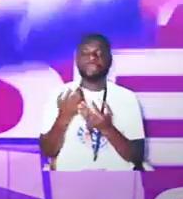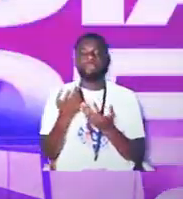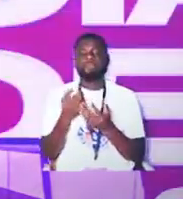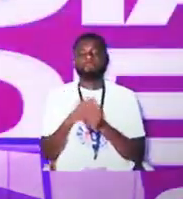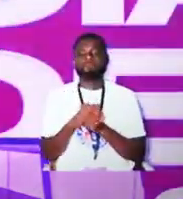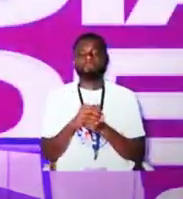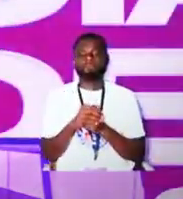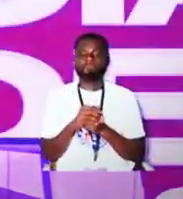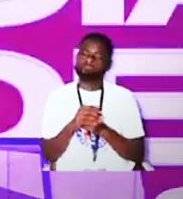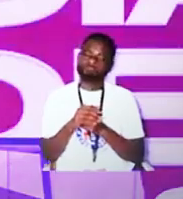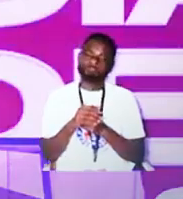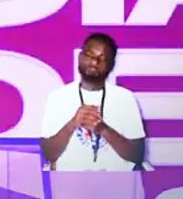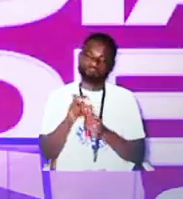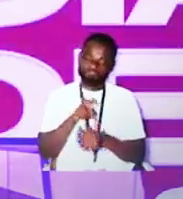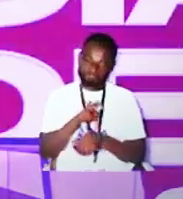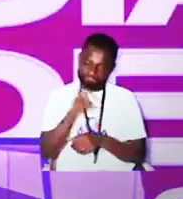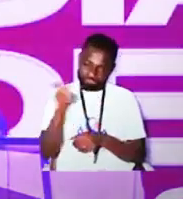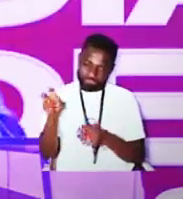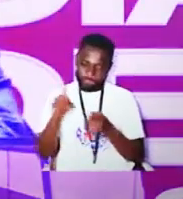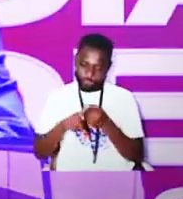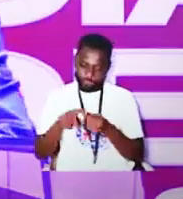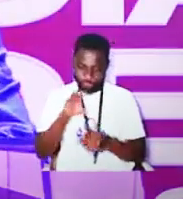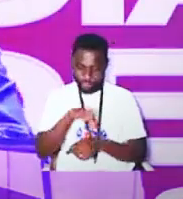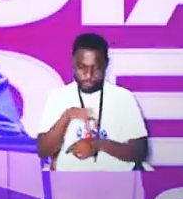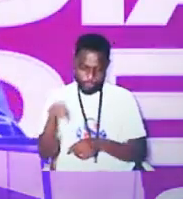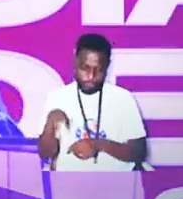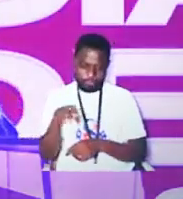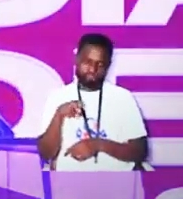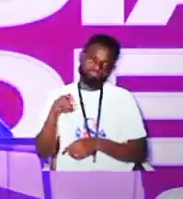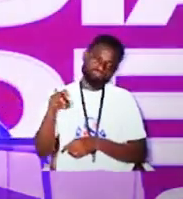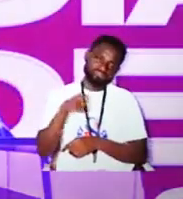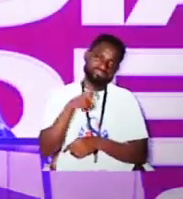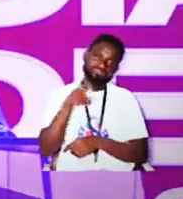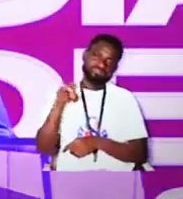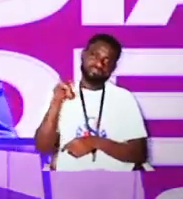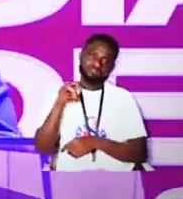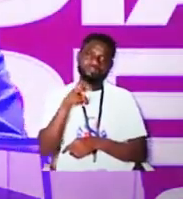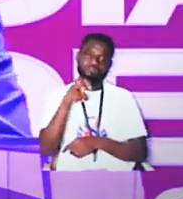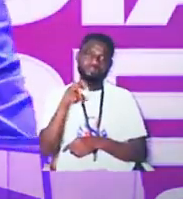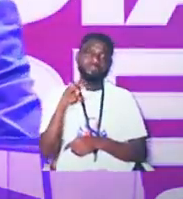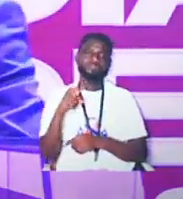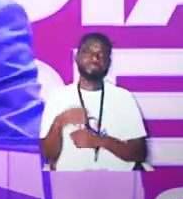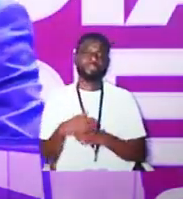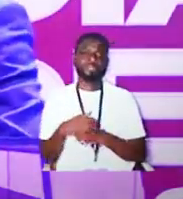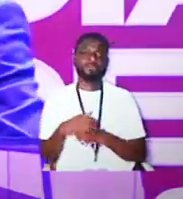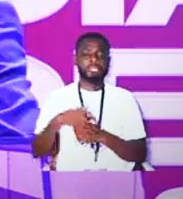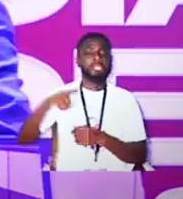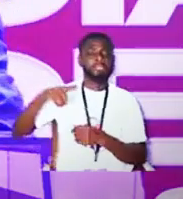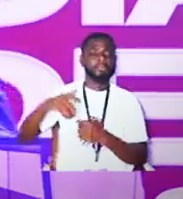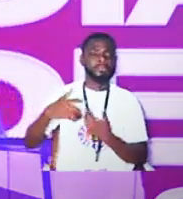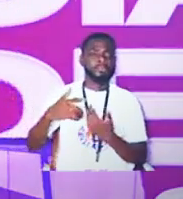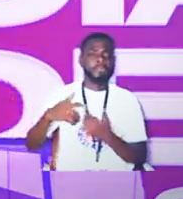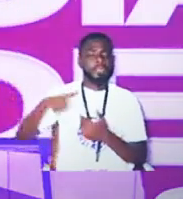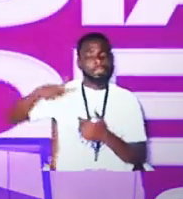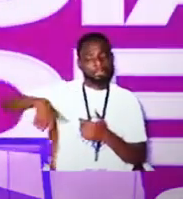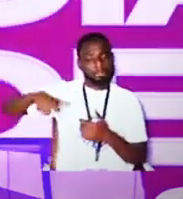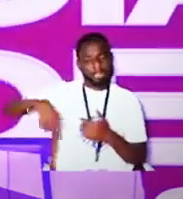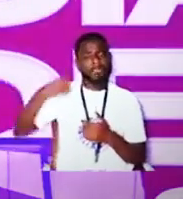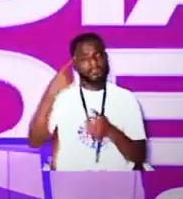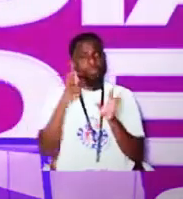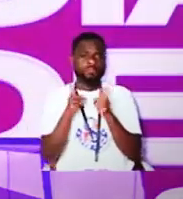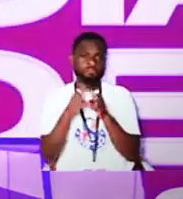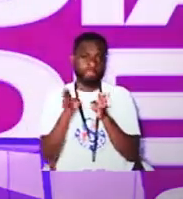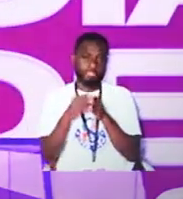to Cape Coast, he says, and he was a bit late for this